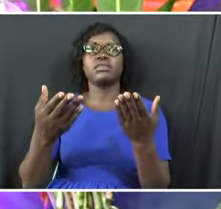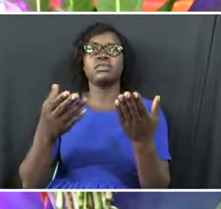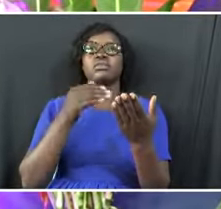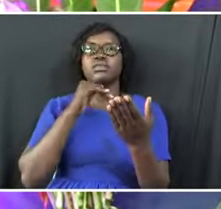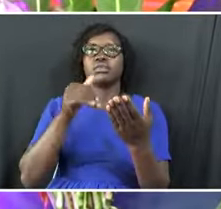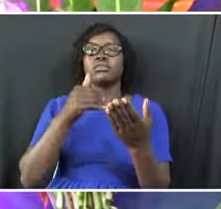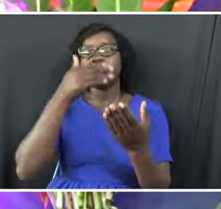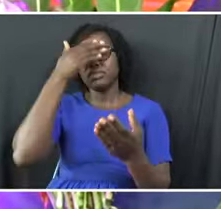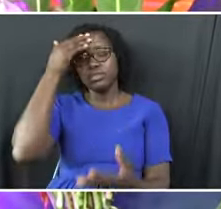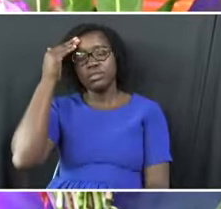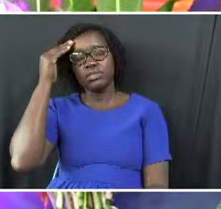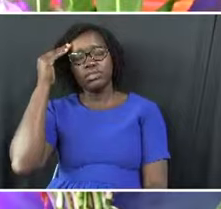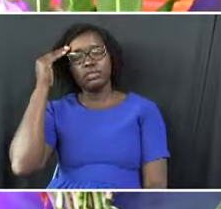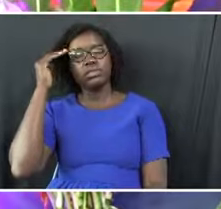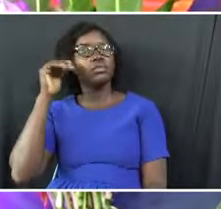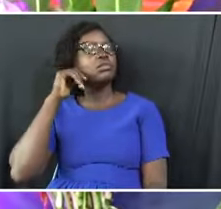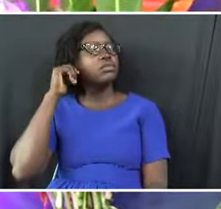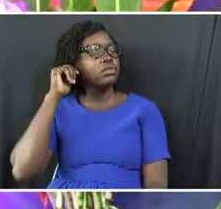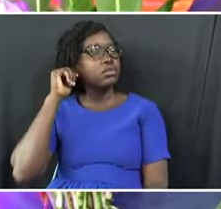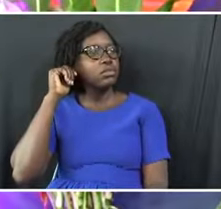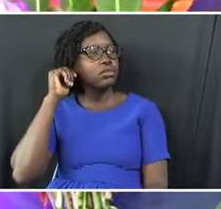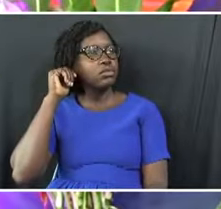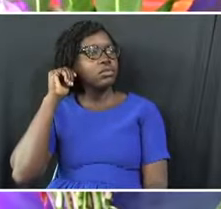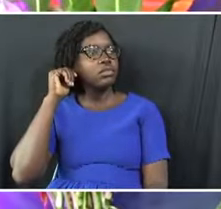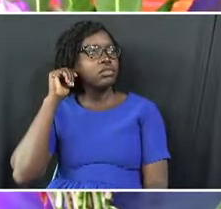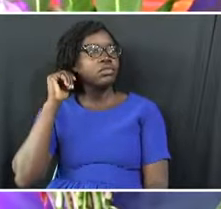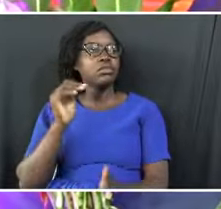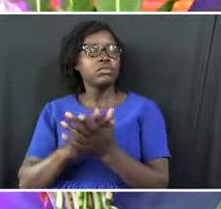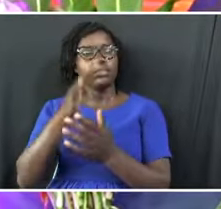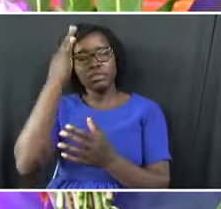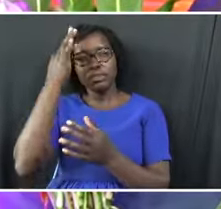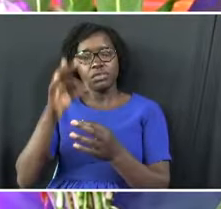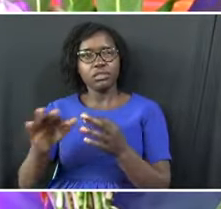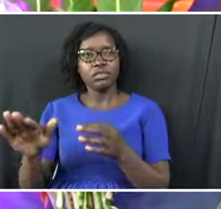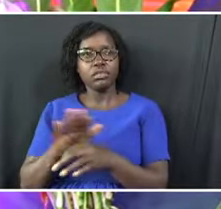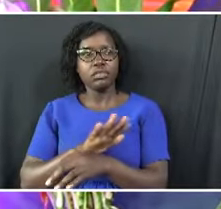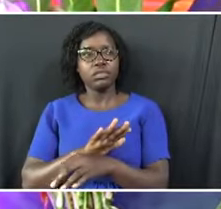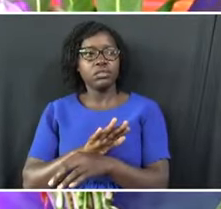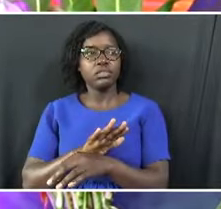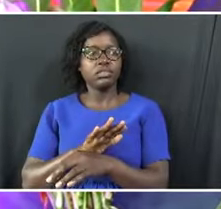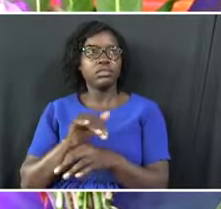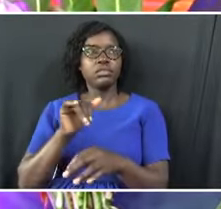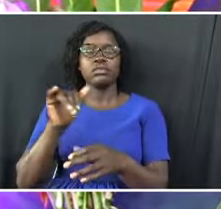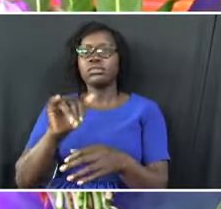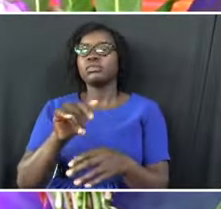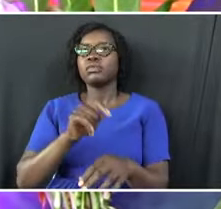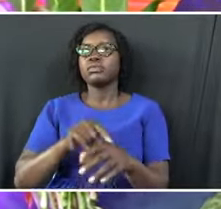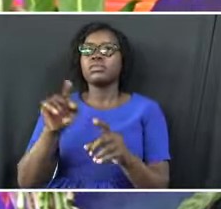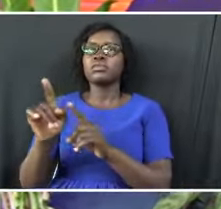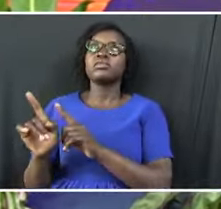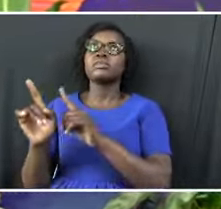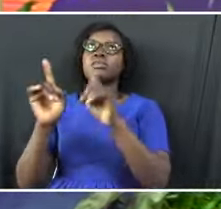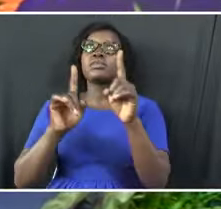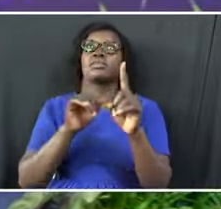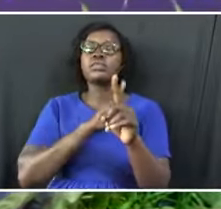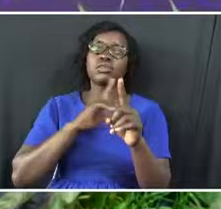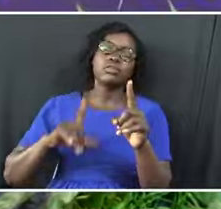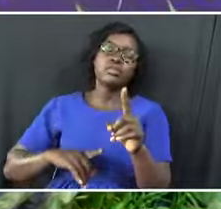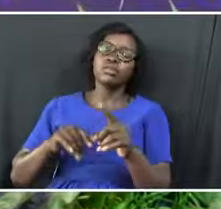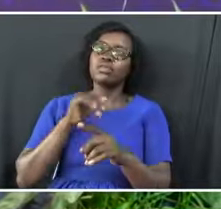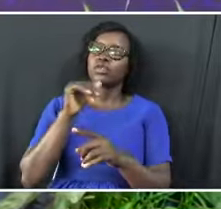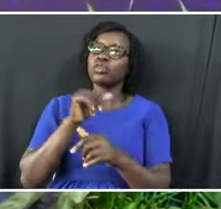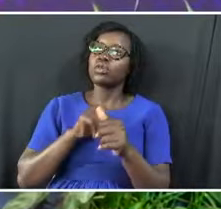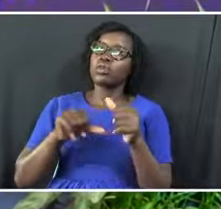not forgetting obedience and faithfulness. That when we come before the Lord, it is not